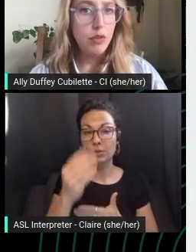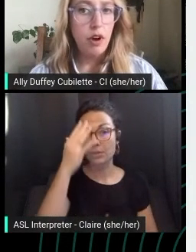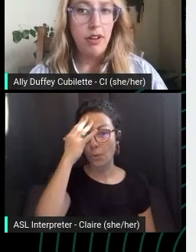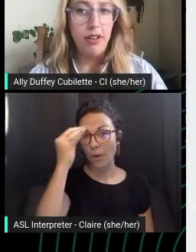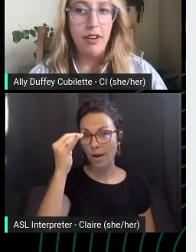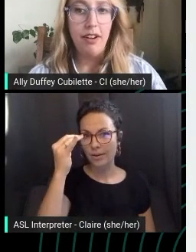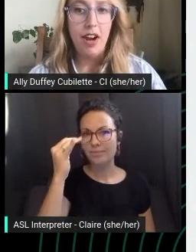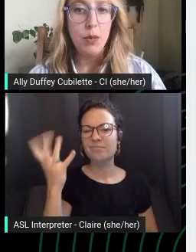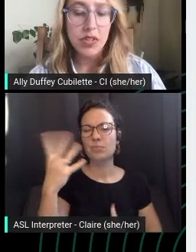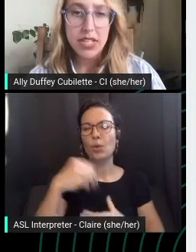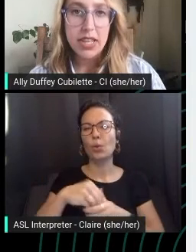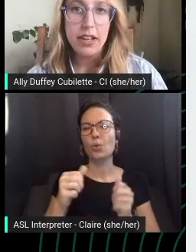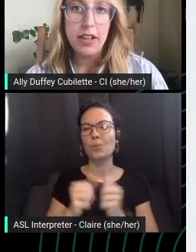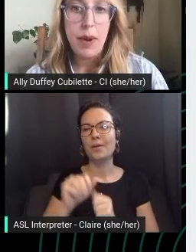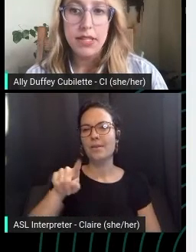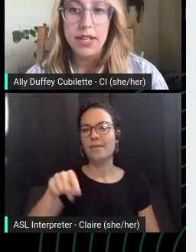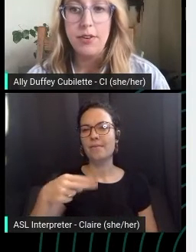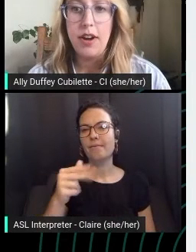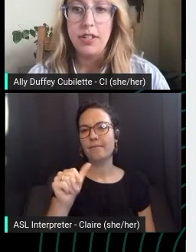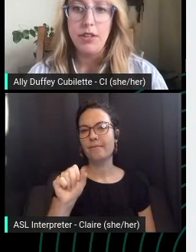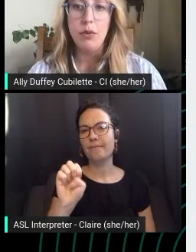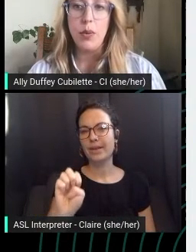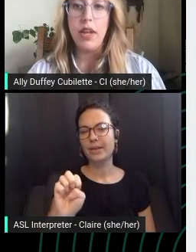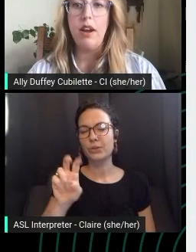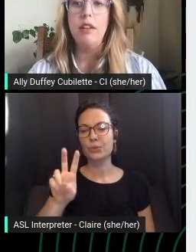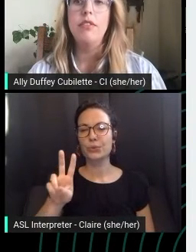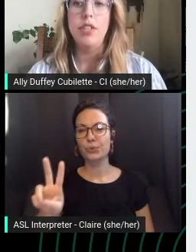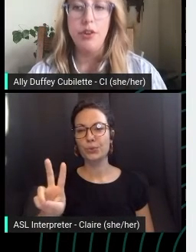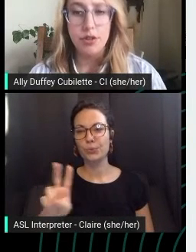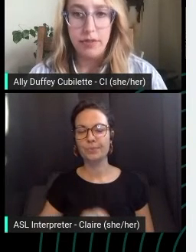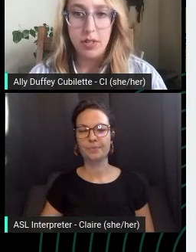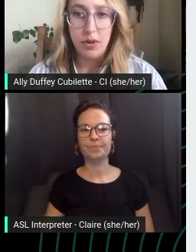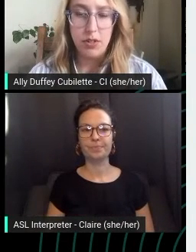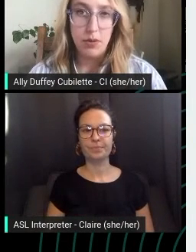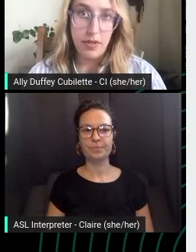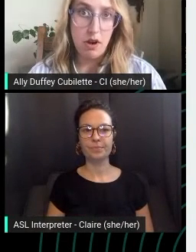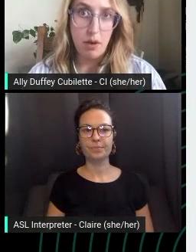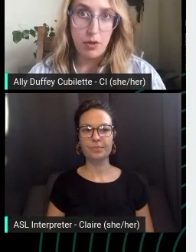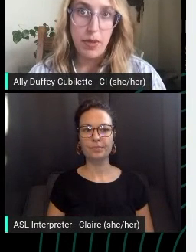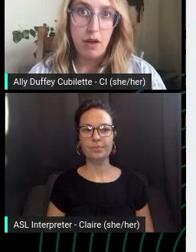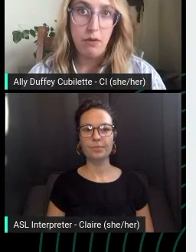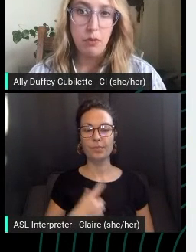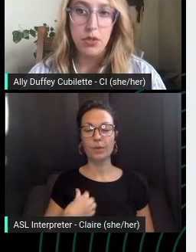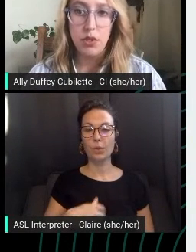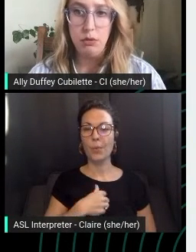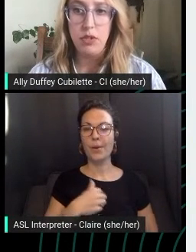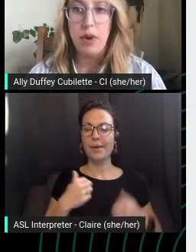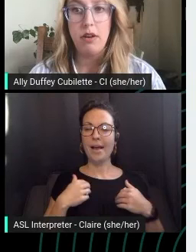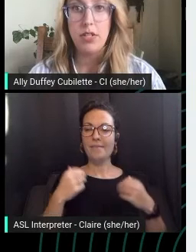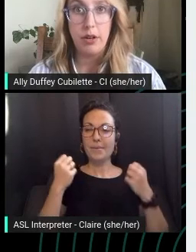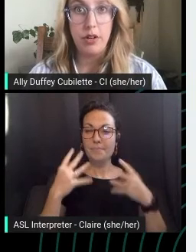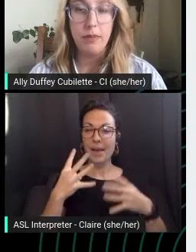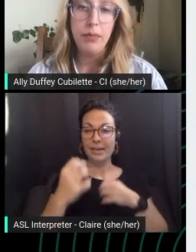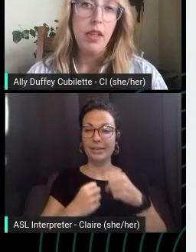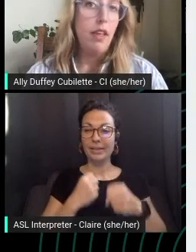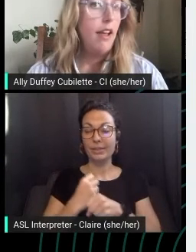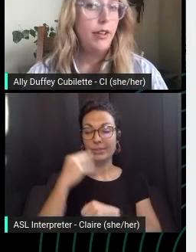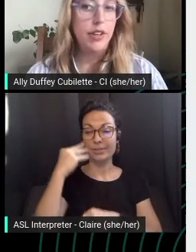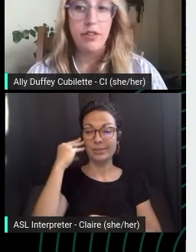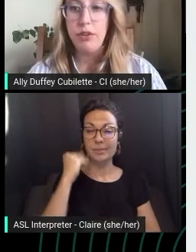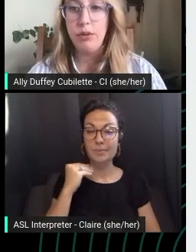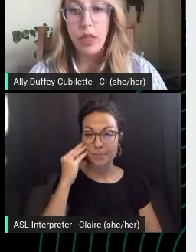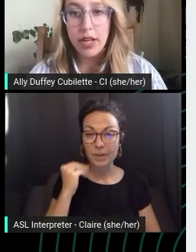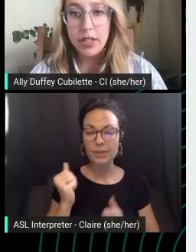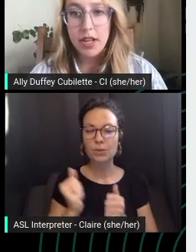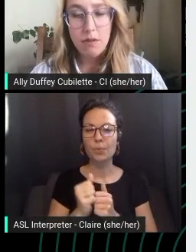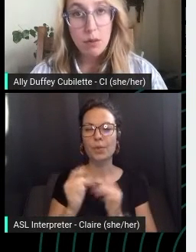Before I move on, I will say that at Capacity Interactive, we have years of experience with the e-commerce platforms used by our sector. And